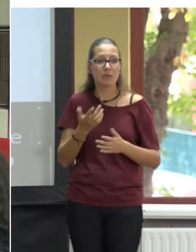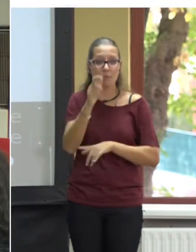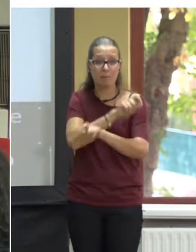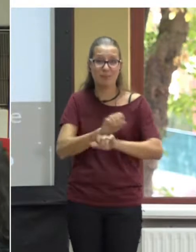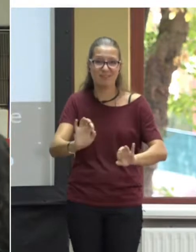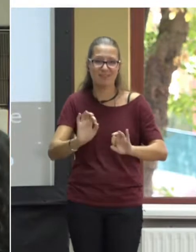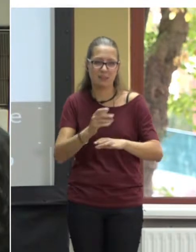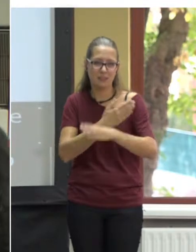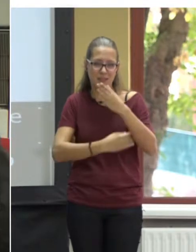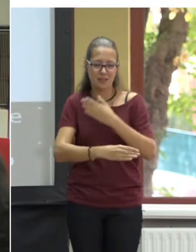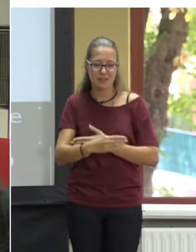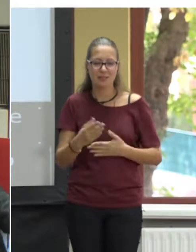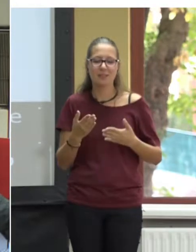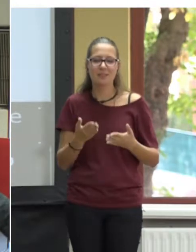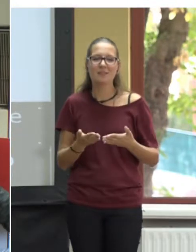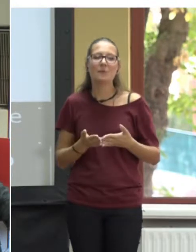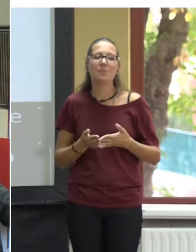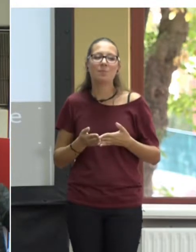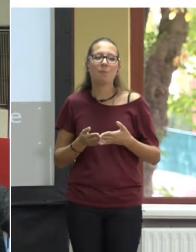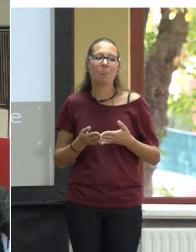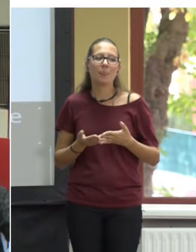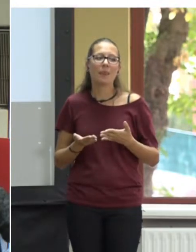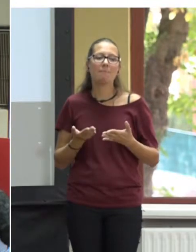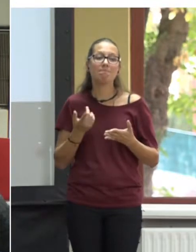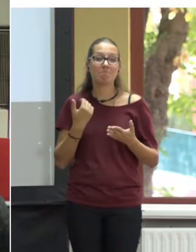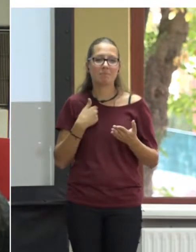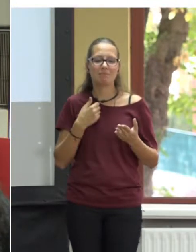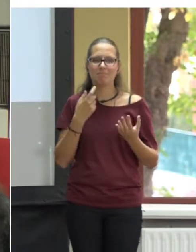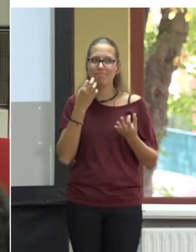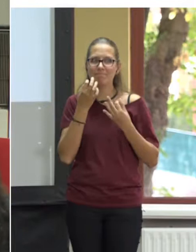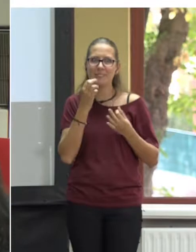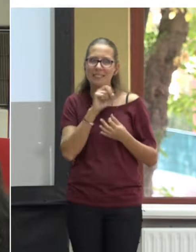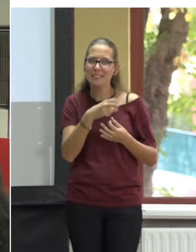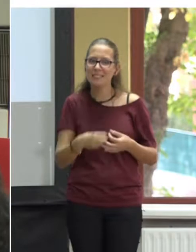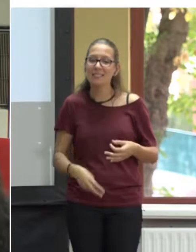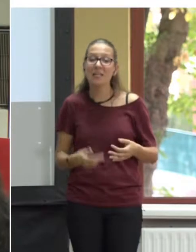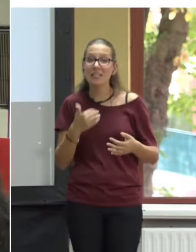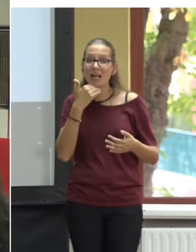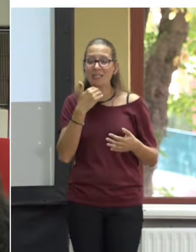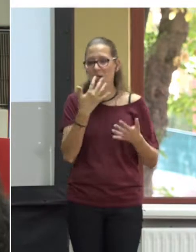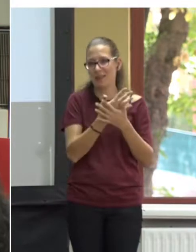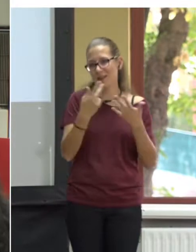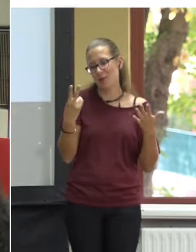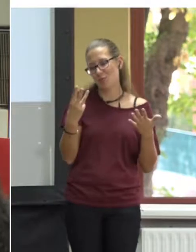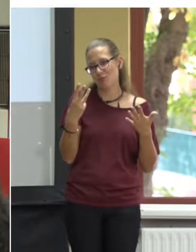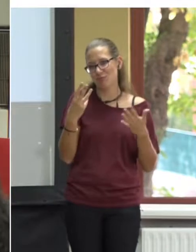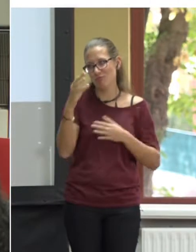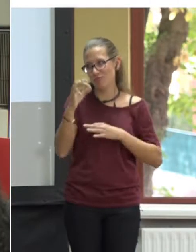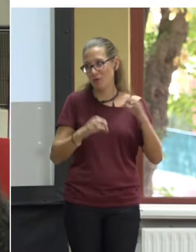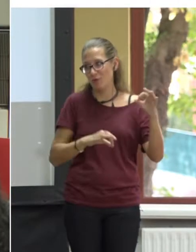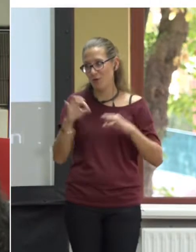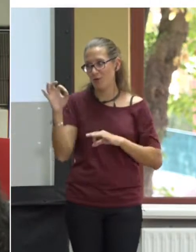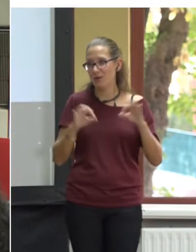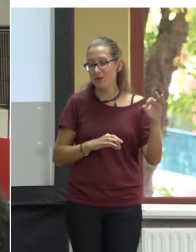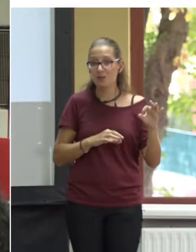age survey carried out that included people with disabilities, and almost 18% of people with a disability